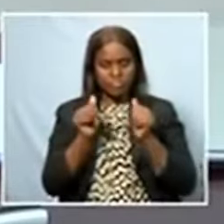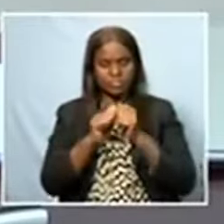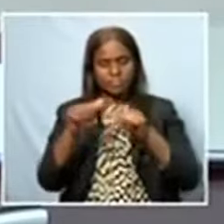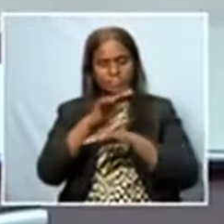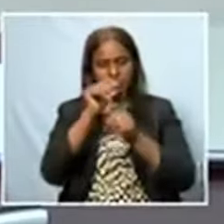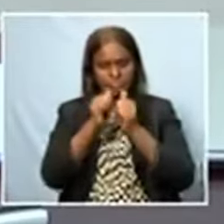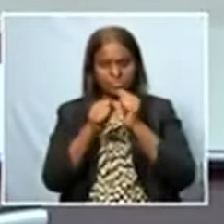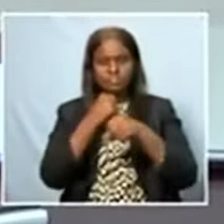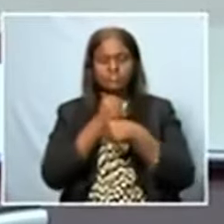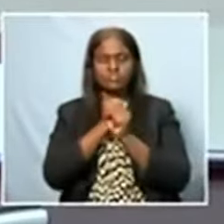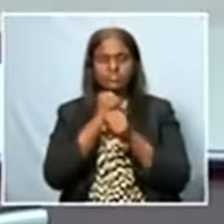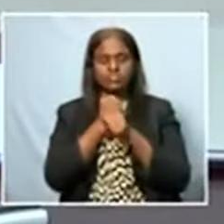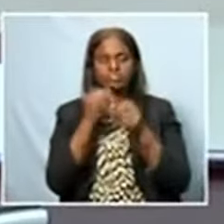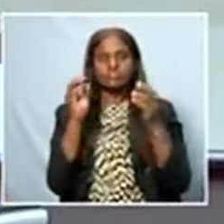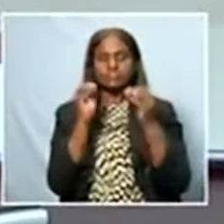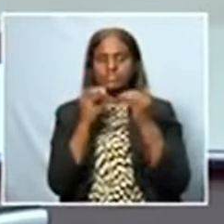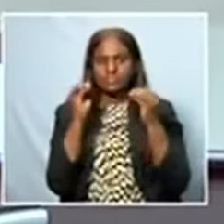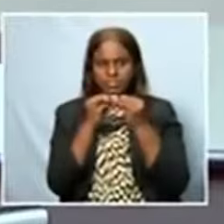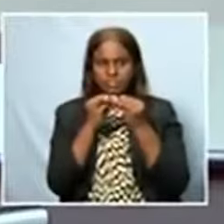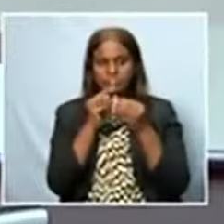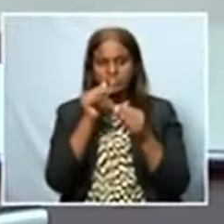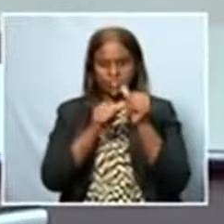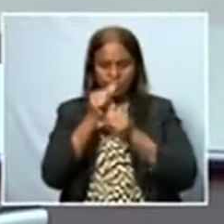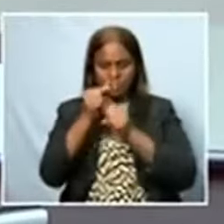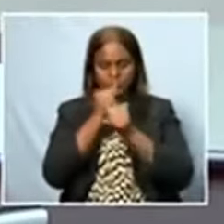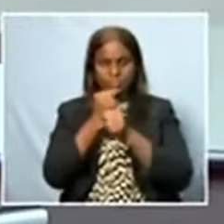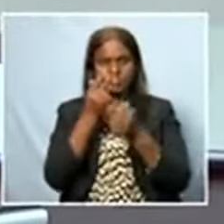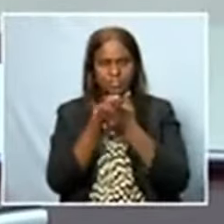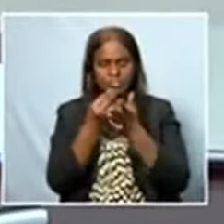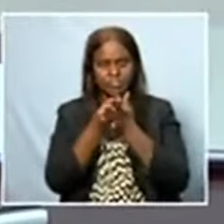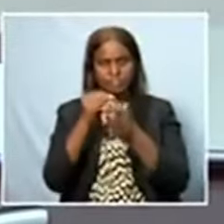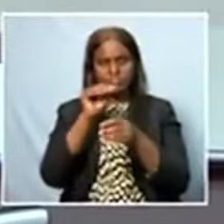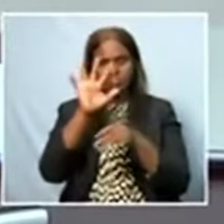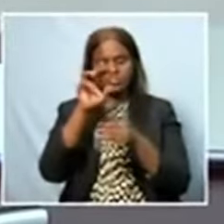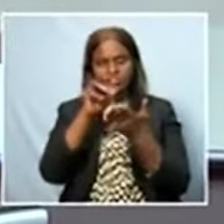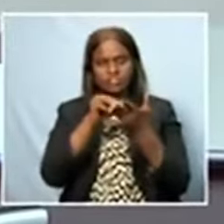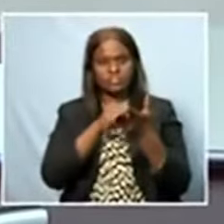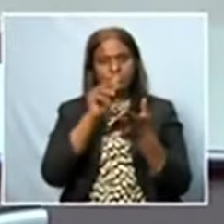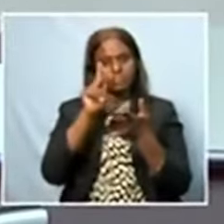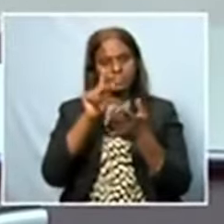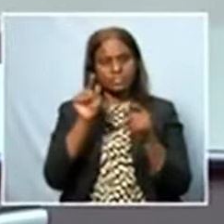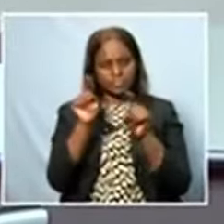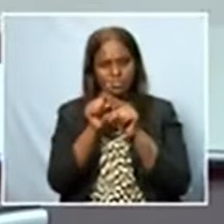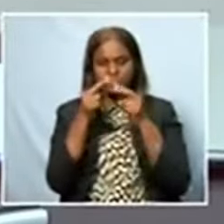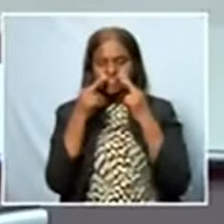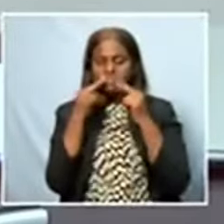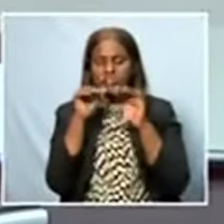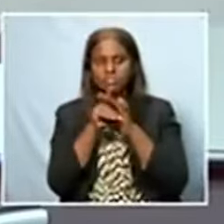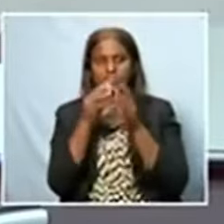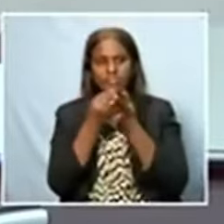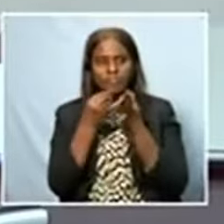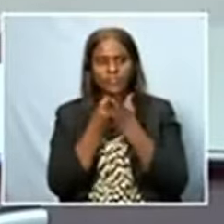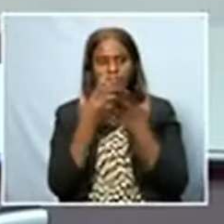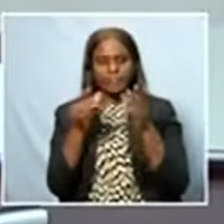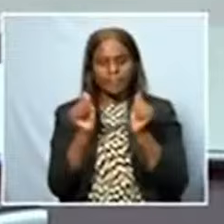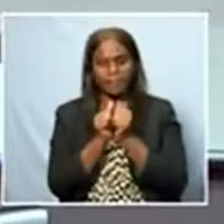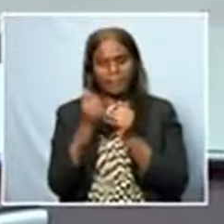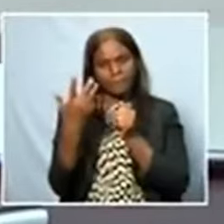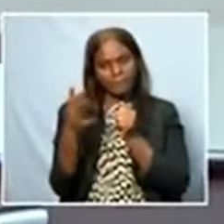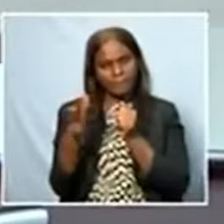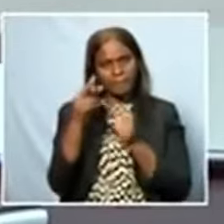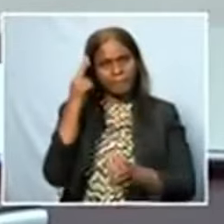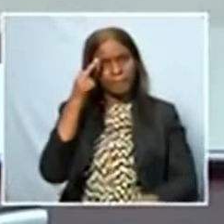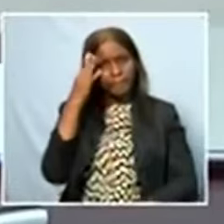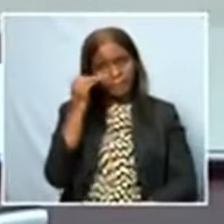which generate a substantial annual income above 5 million kwacha, result in revenue loss and undermines the